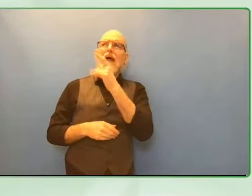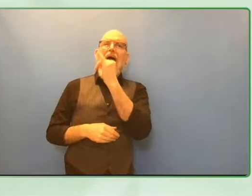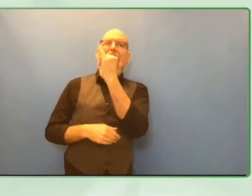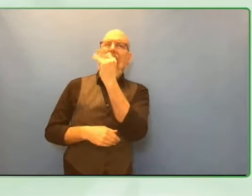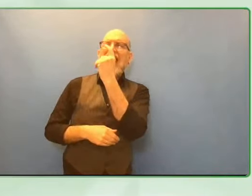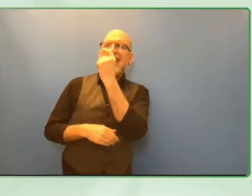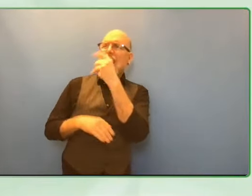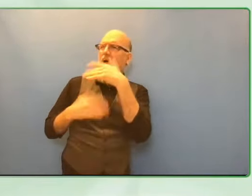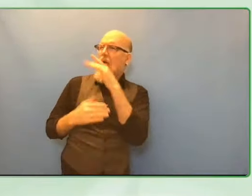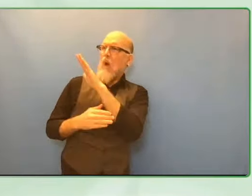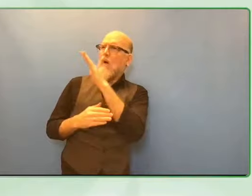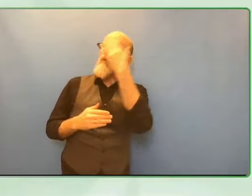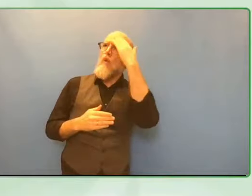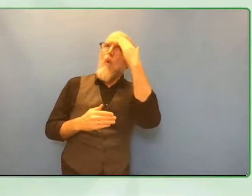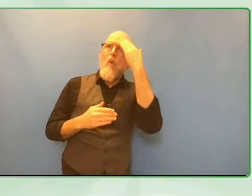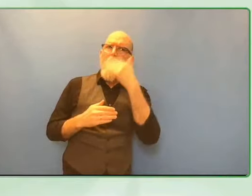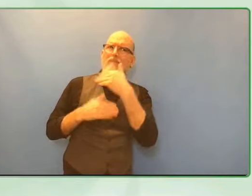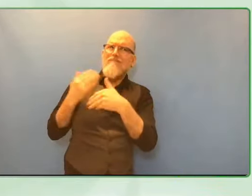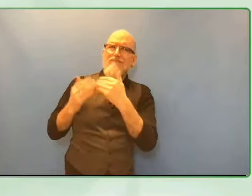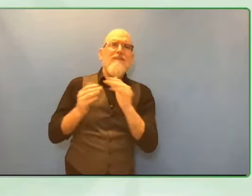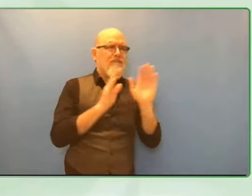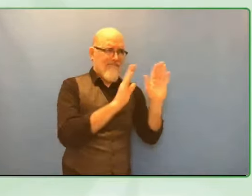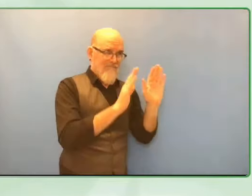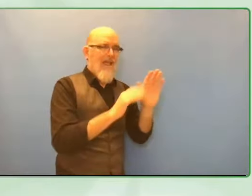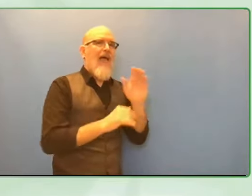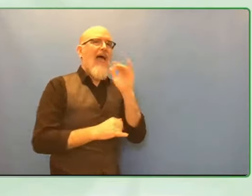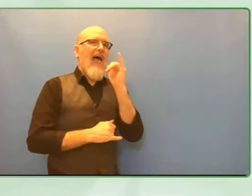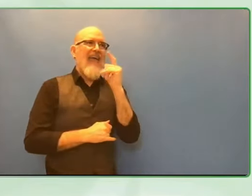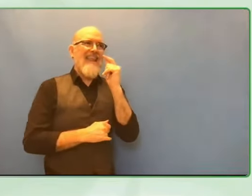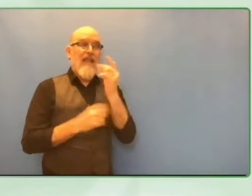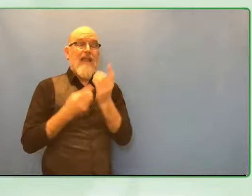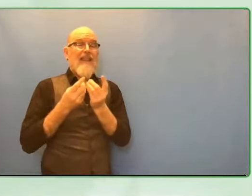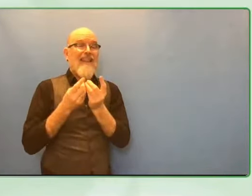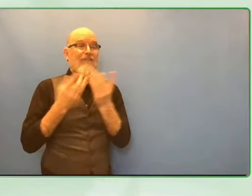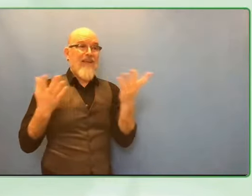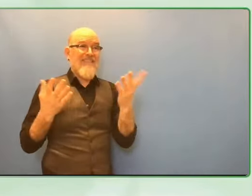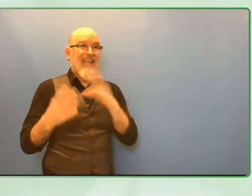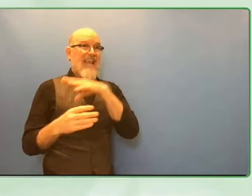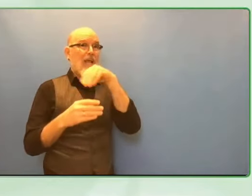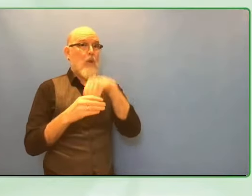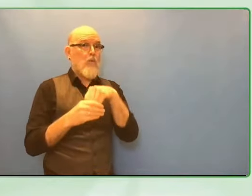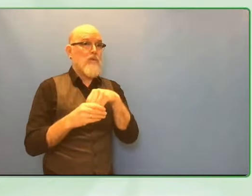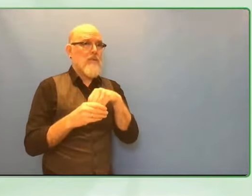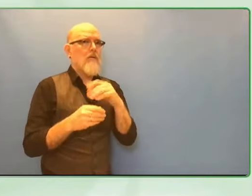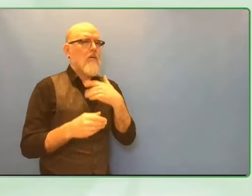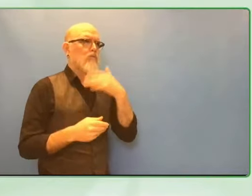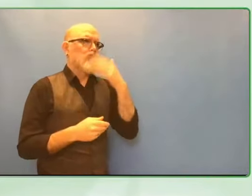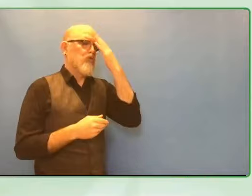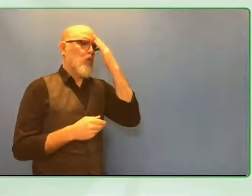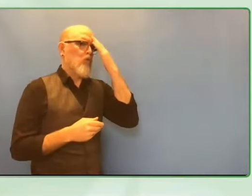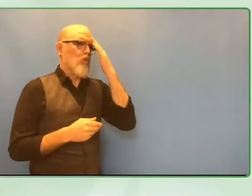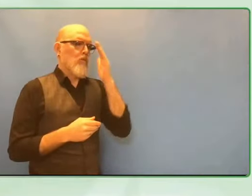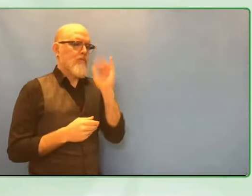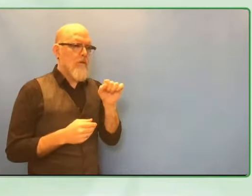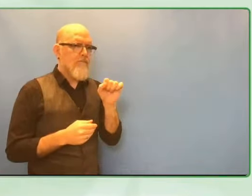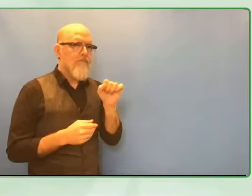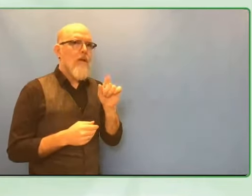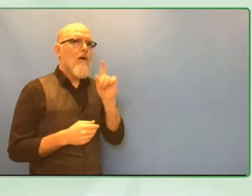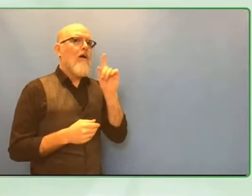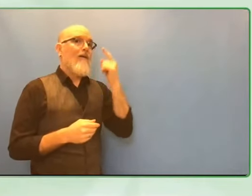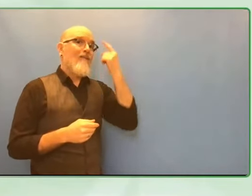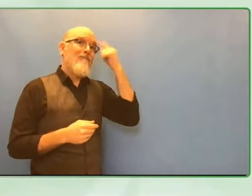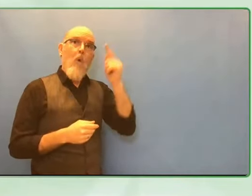and inclusion, we all know it's important and it's beneficial for all participating parties, but it's